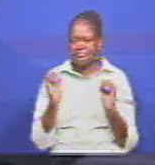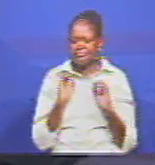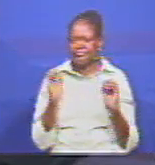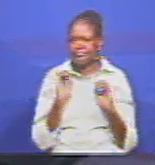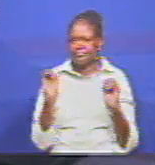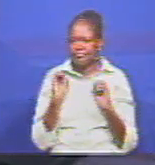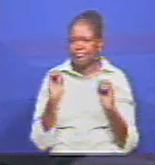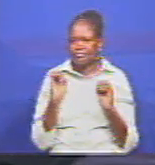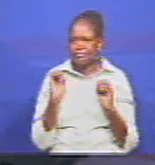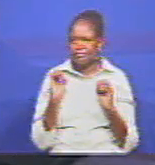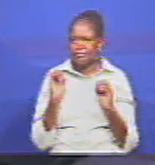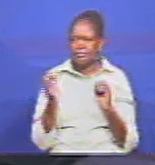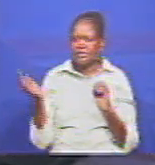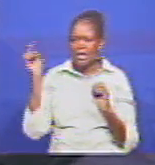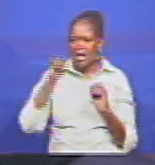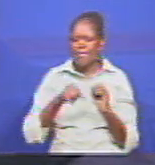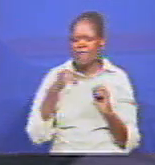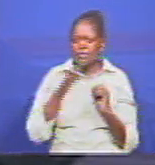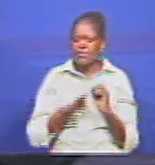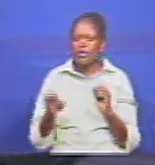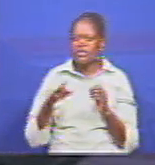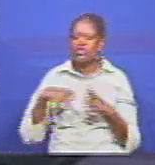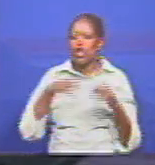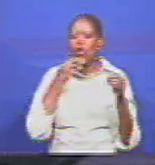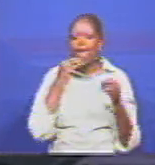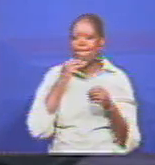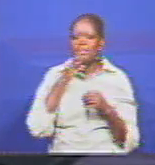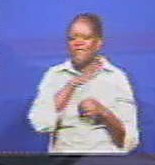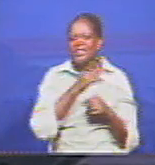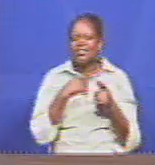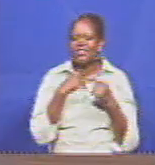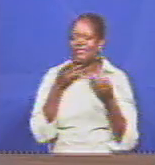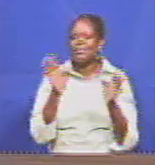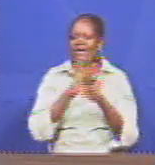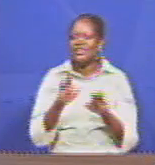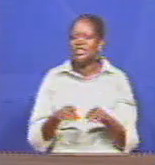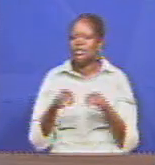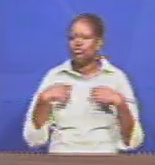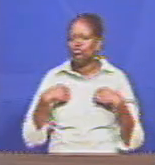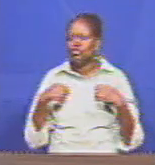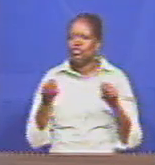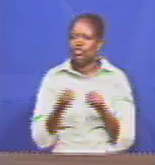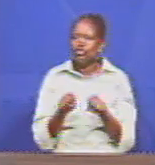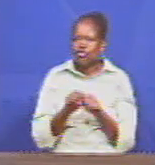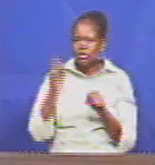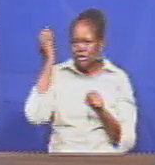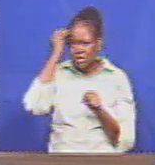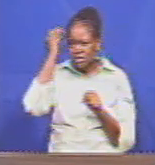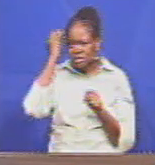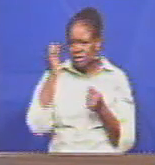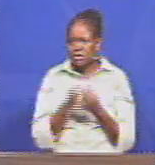They come every morning, they leave in the afternoon. Mm-hmm. We give them everything, uniforms, shoes, education,